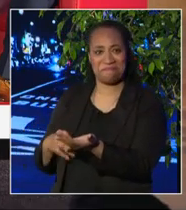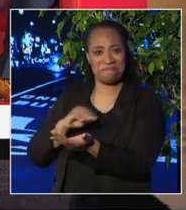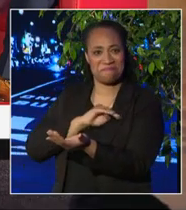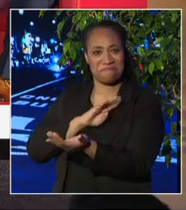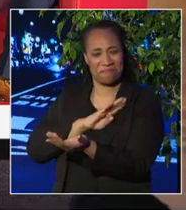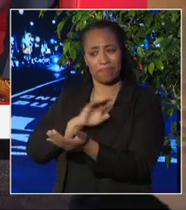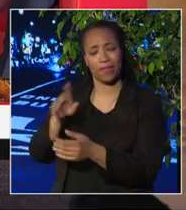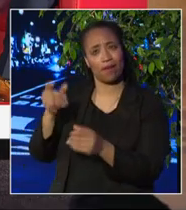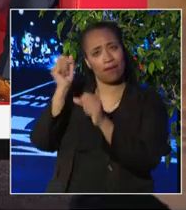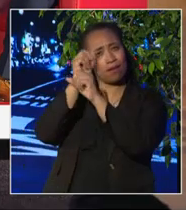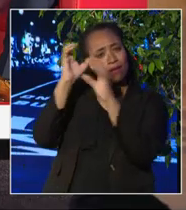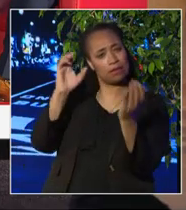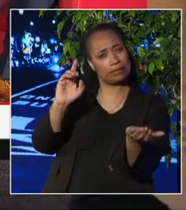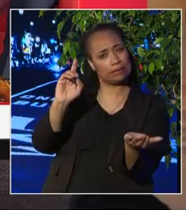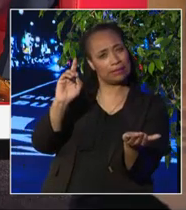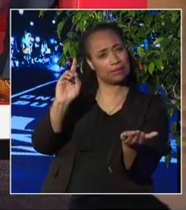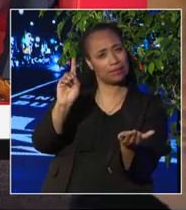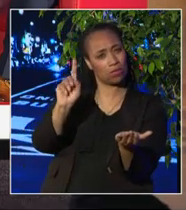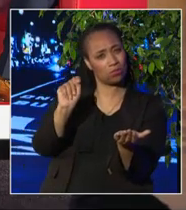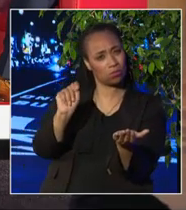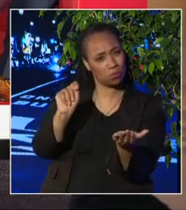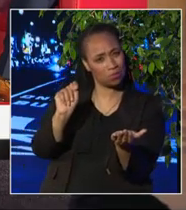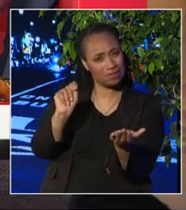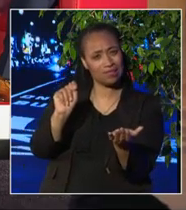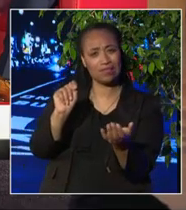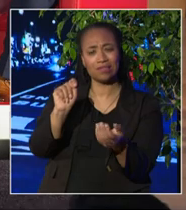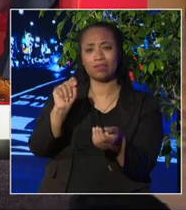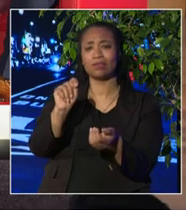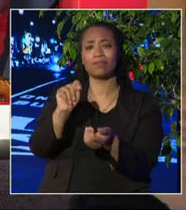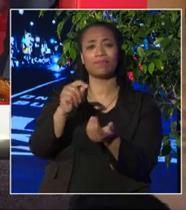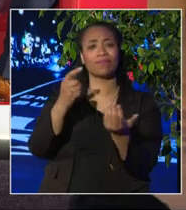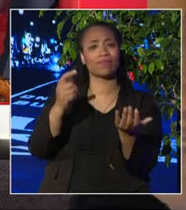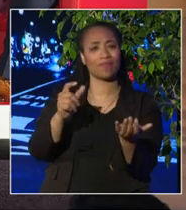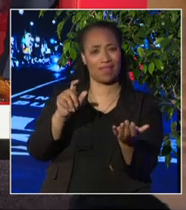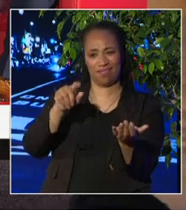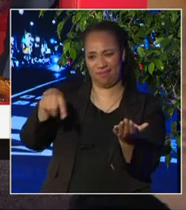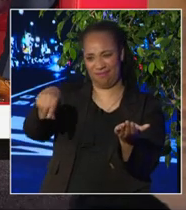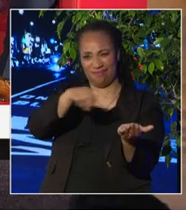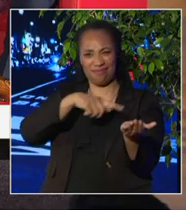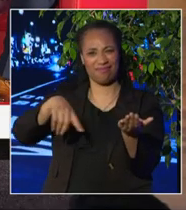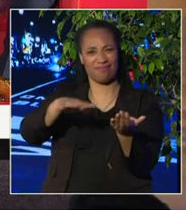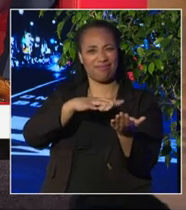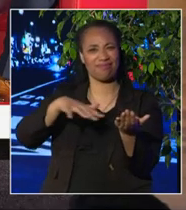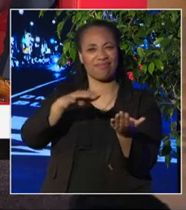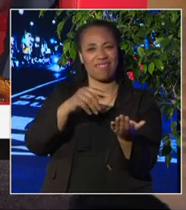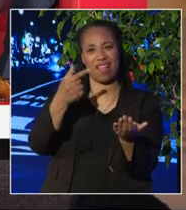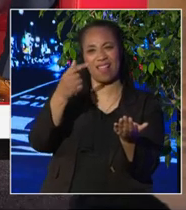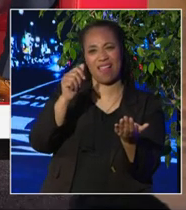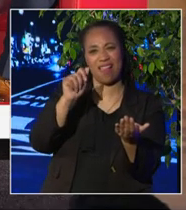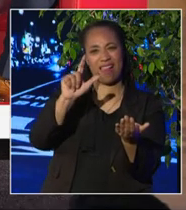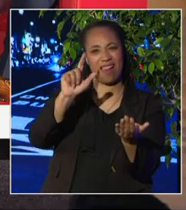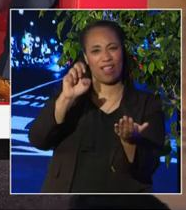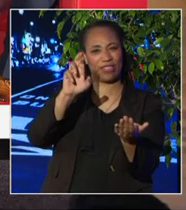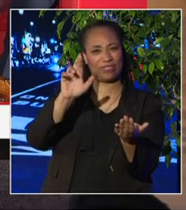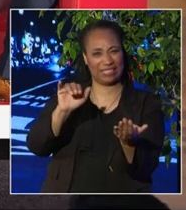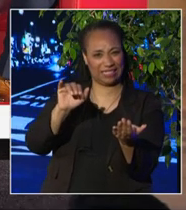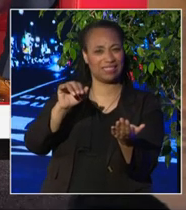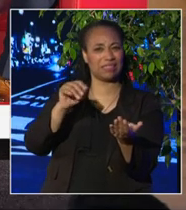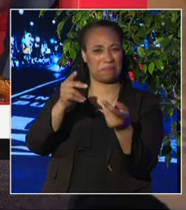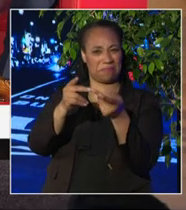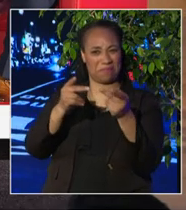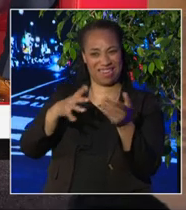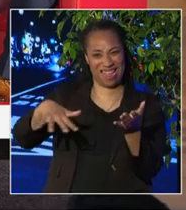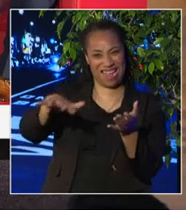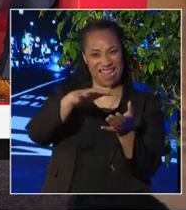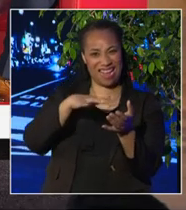for culture, for nightlife, for entertainment, for sports, and for so much more. It's a little over a year ago that we reached a deal with